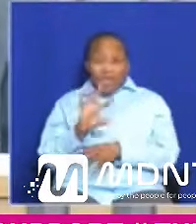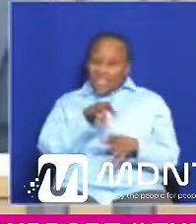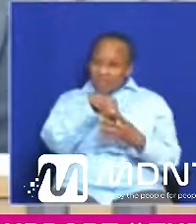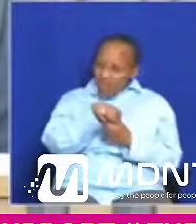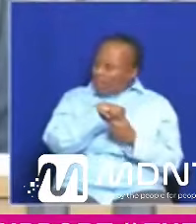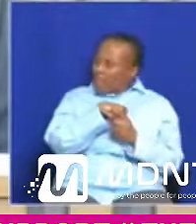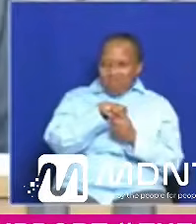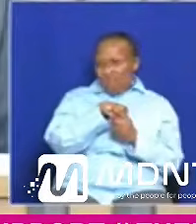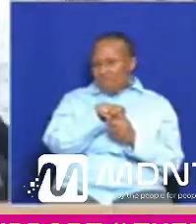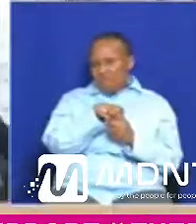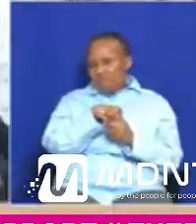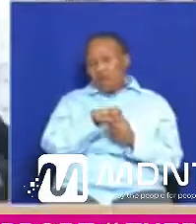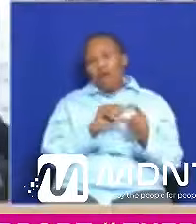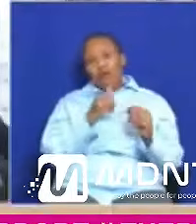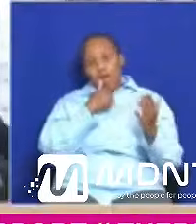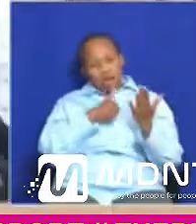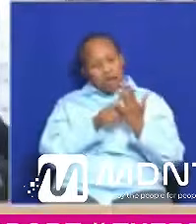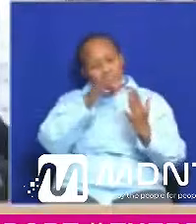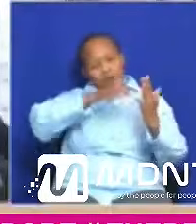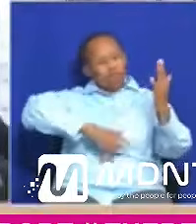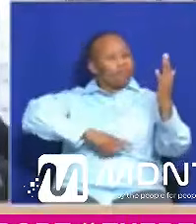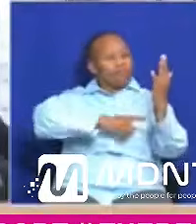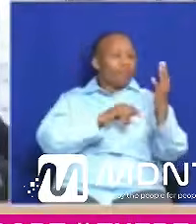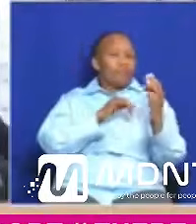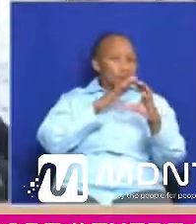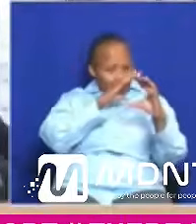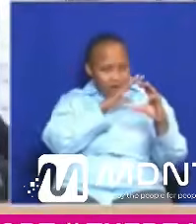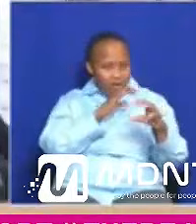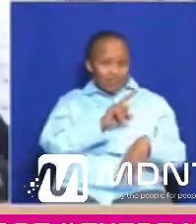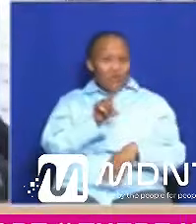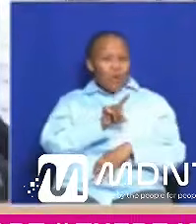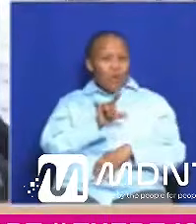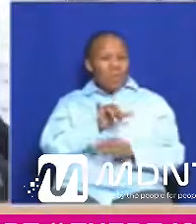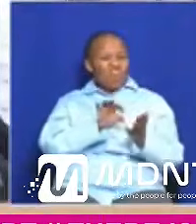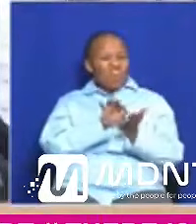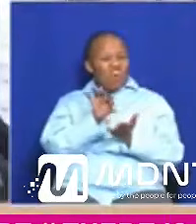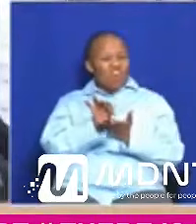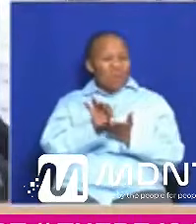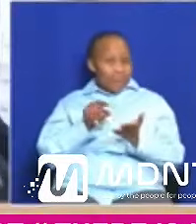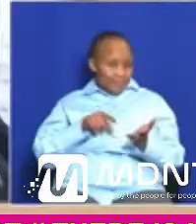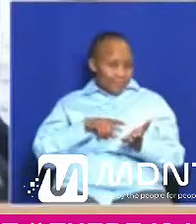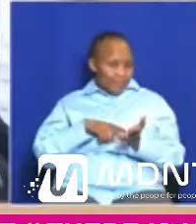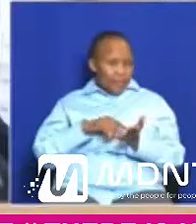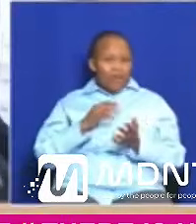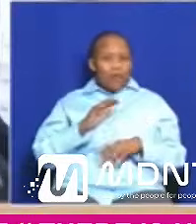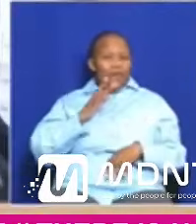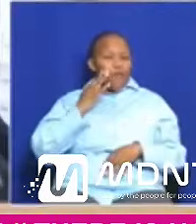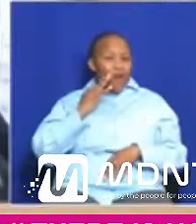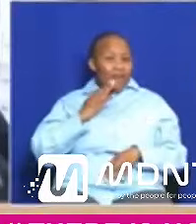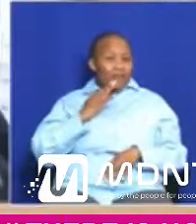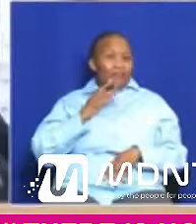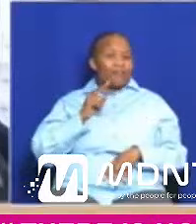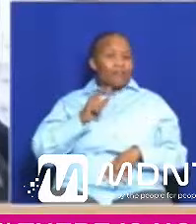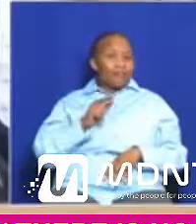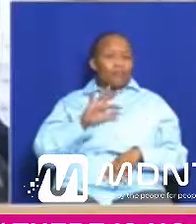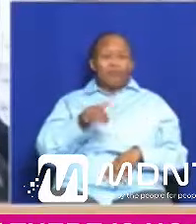with a contract that SAPS at the time considered to be live when it issued the threat to cancel. These are all